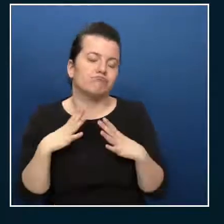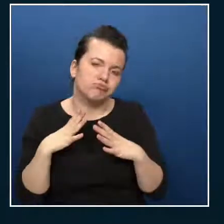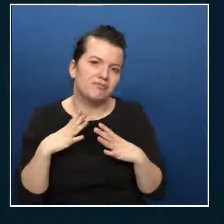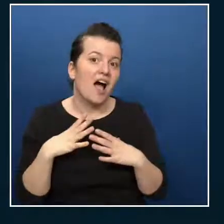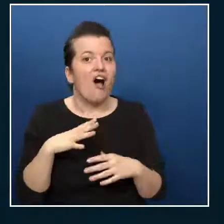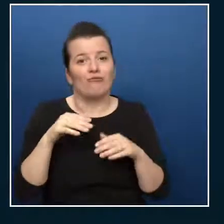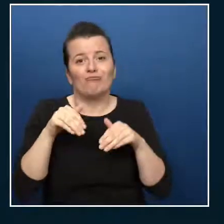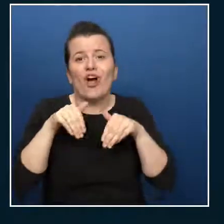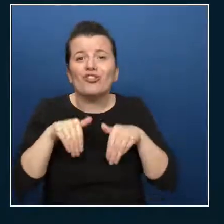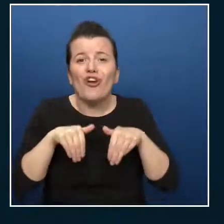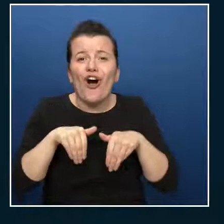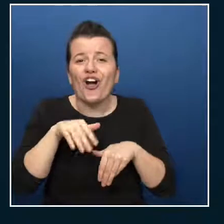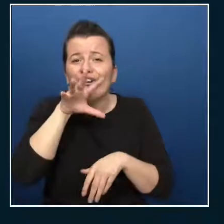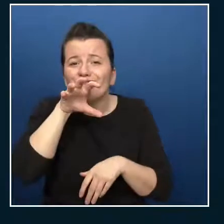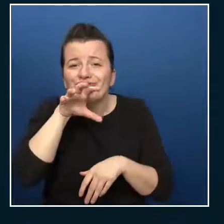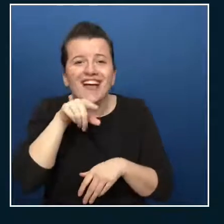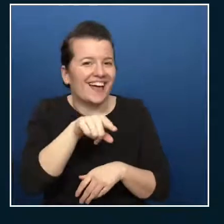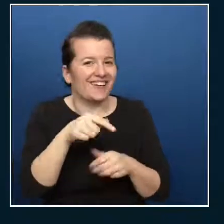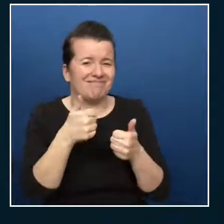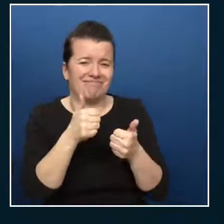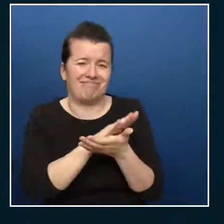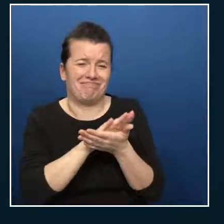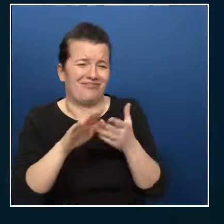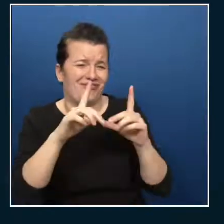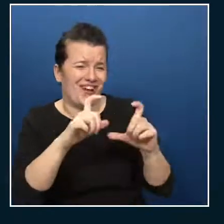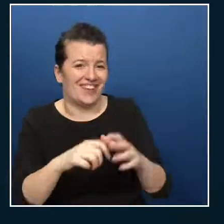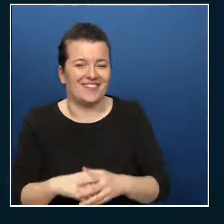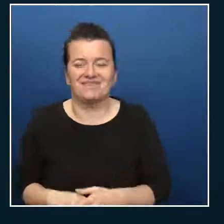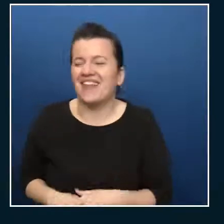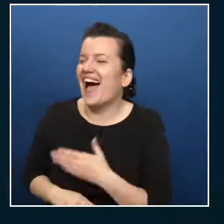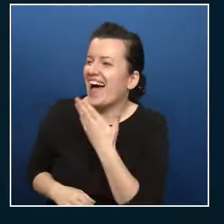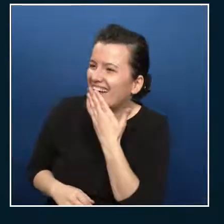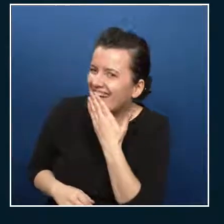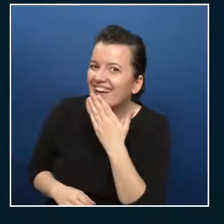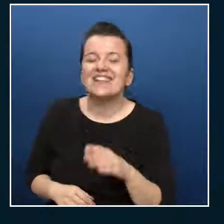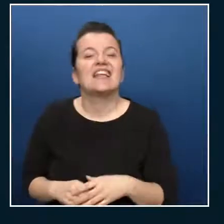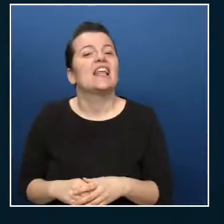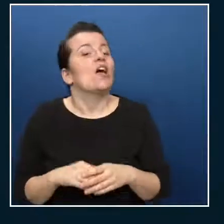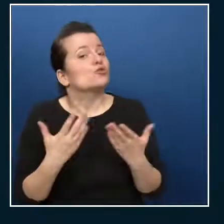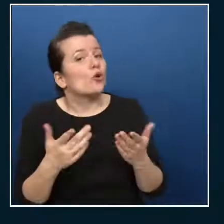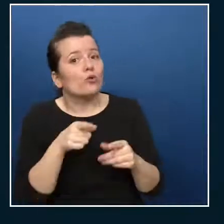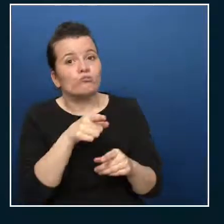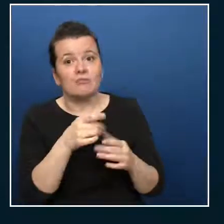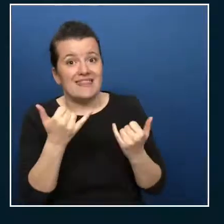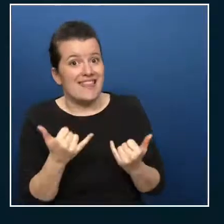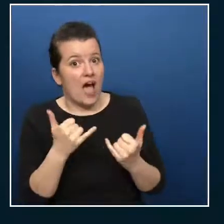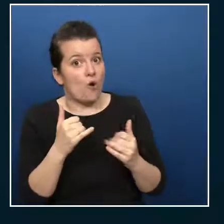Yes. So how did that work out for you? Is there more support where you are at now?